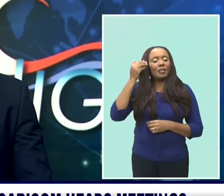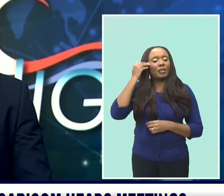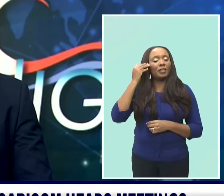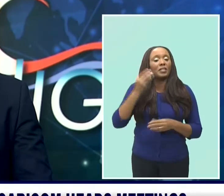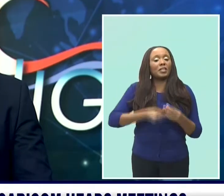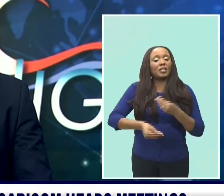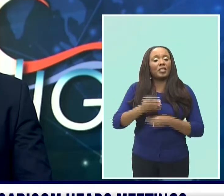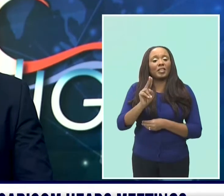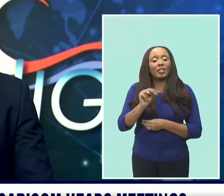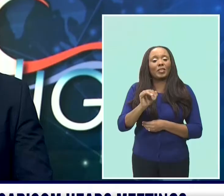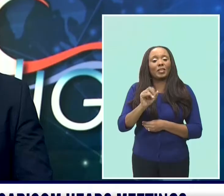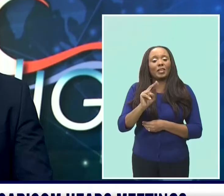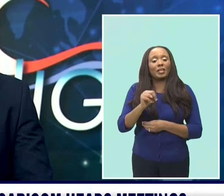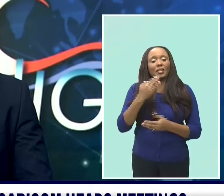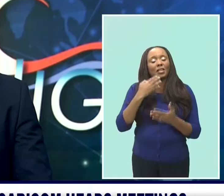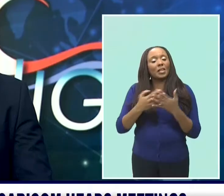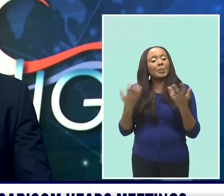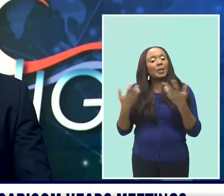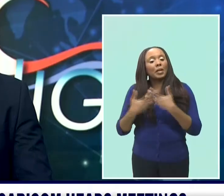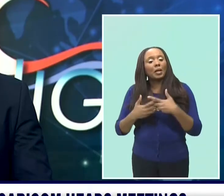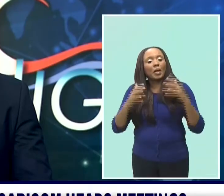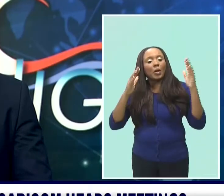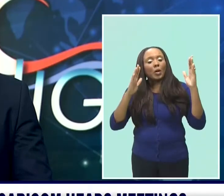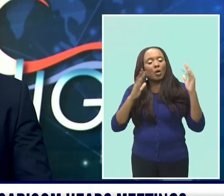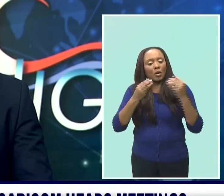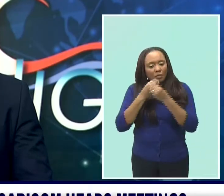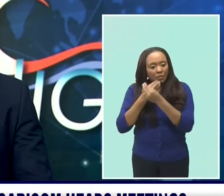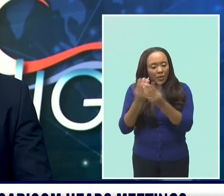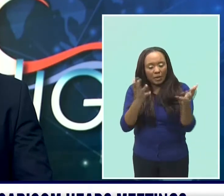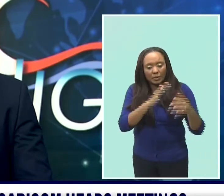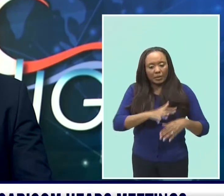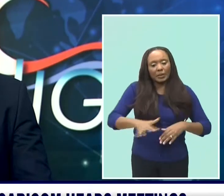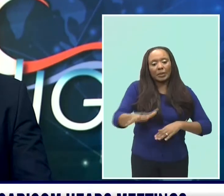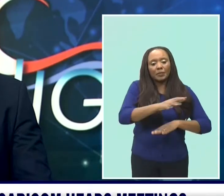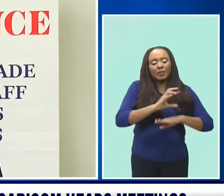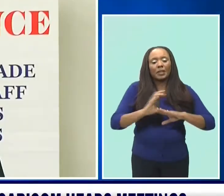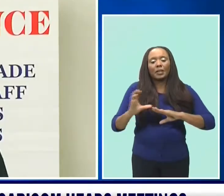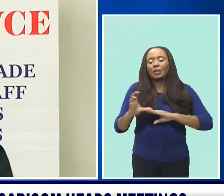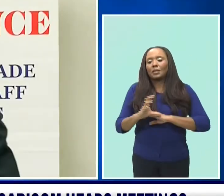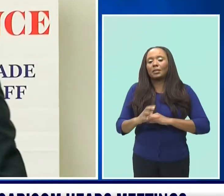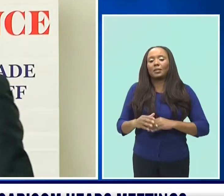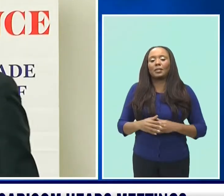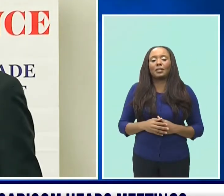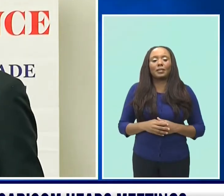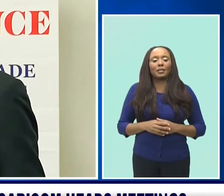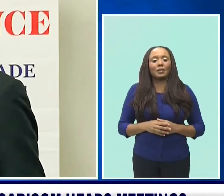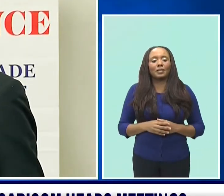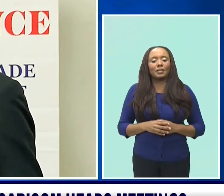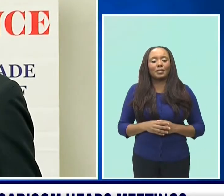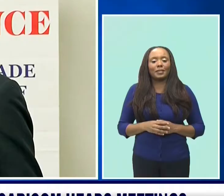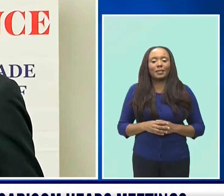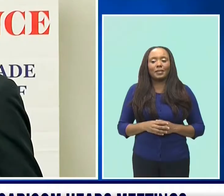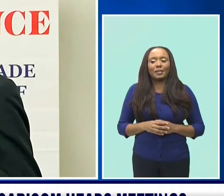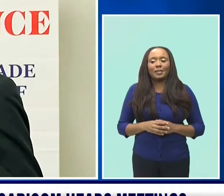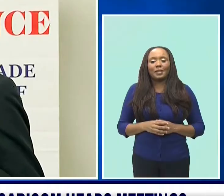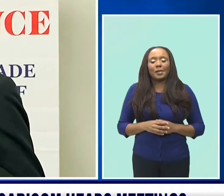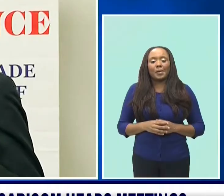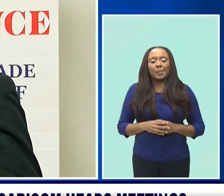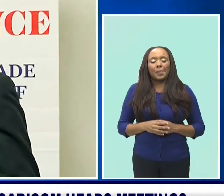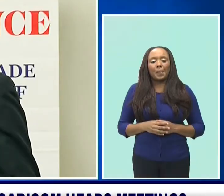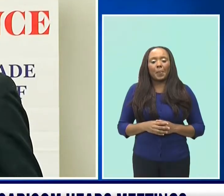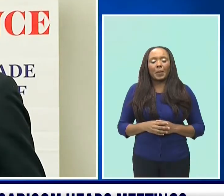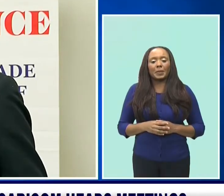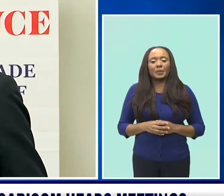a valuable partner and hopes to take the message across the region. Government has, in